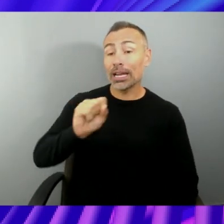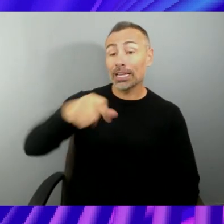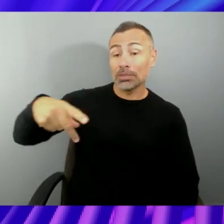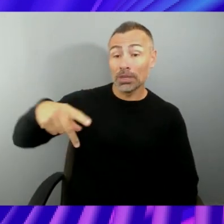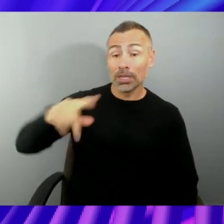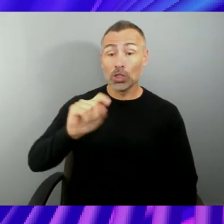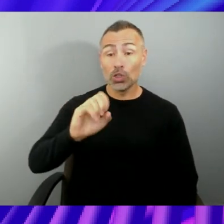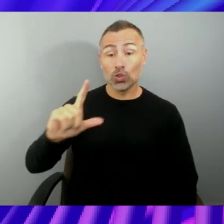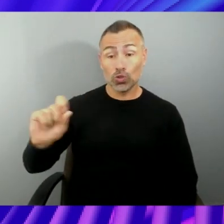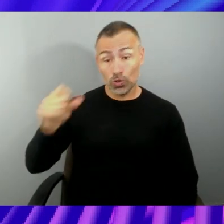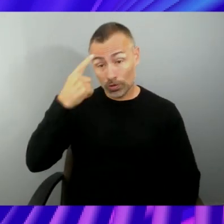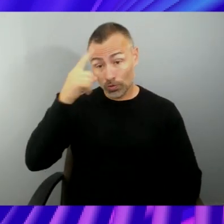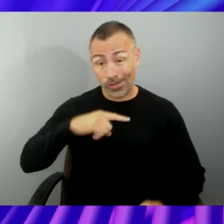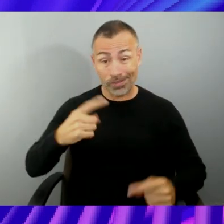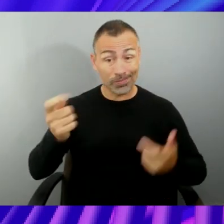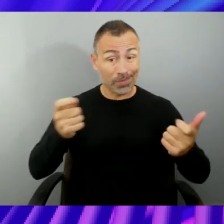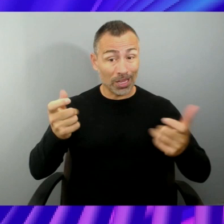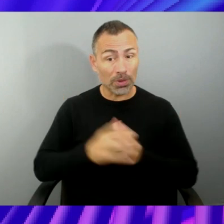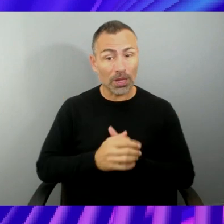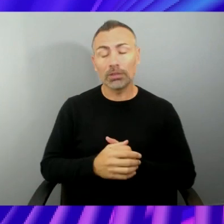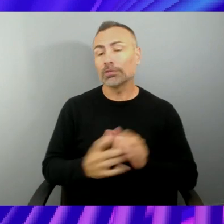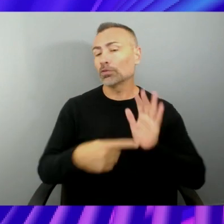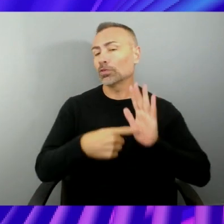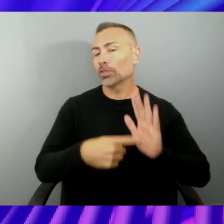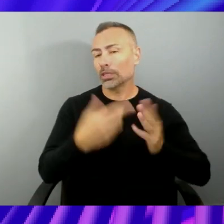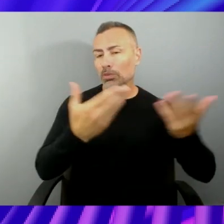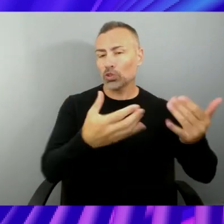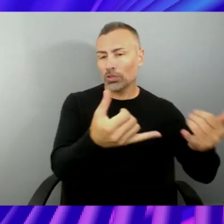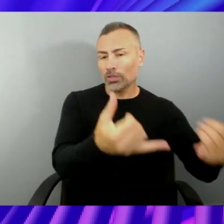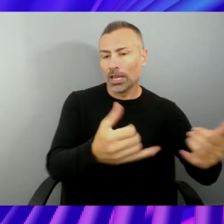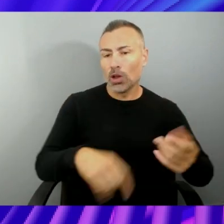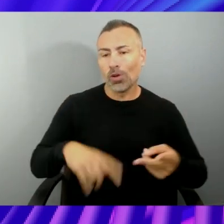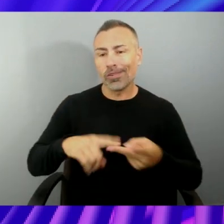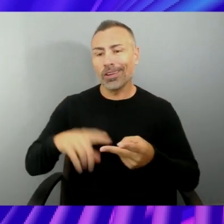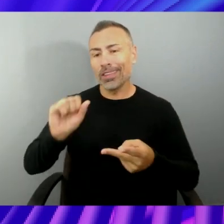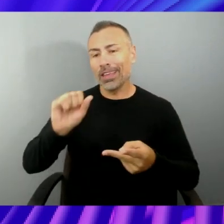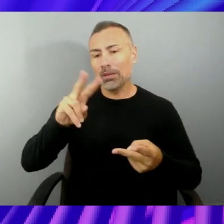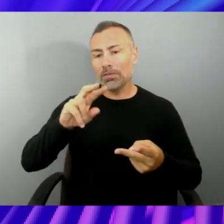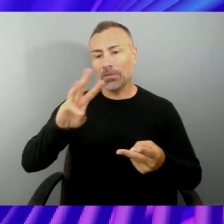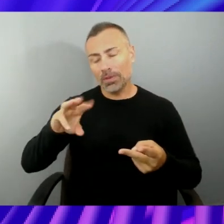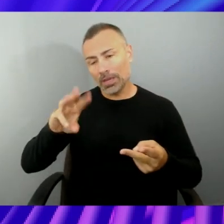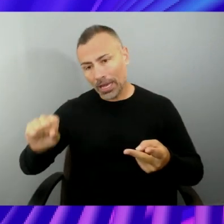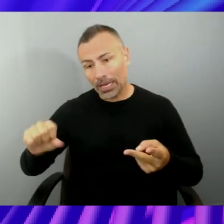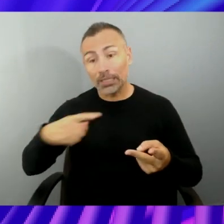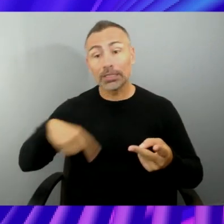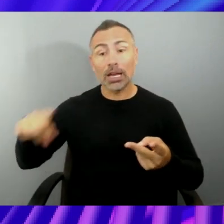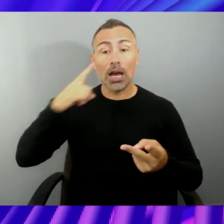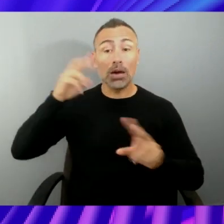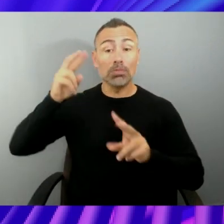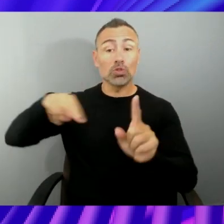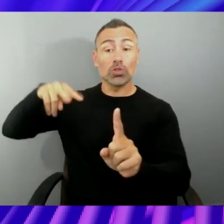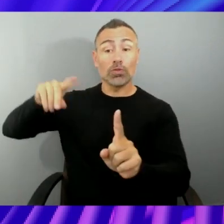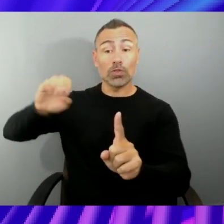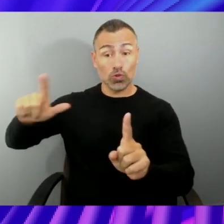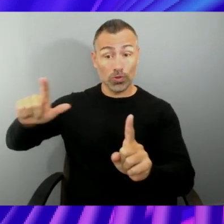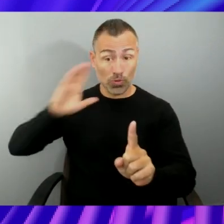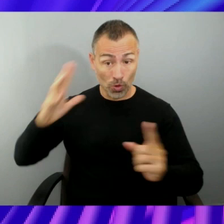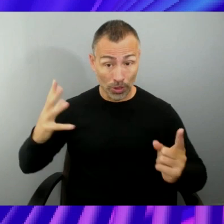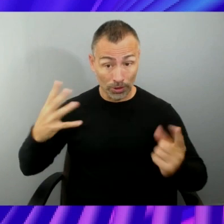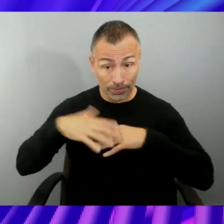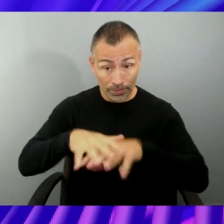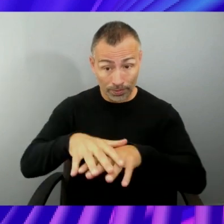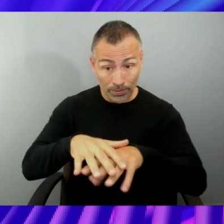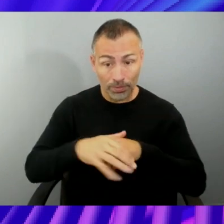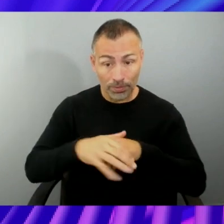use, the AWS observability tooling for those as well? Oh yeah. Yeah. In fact, this is a thing I'm a